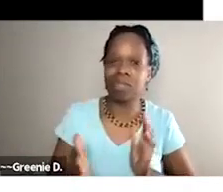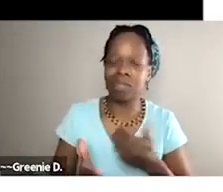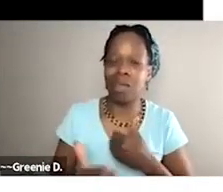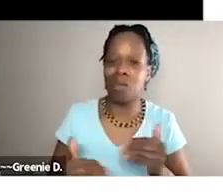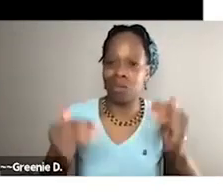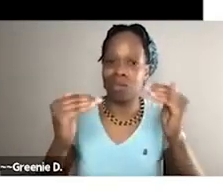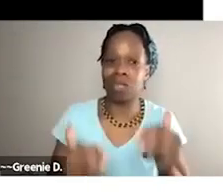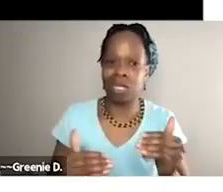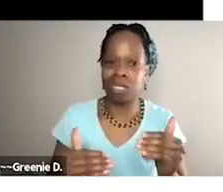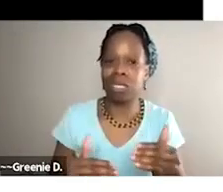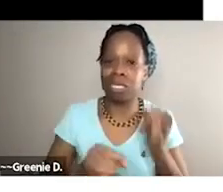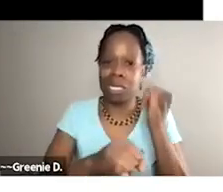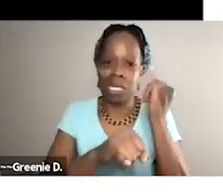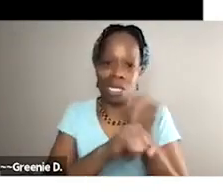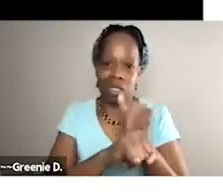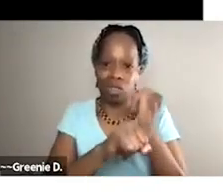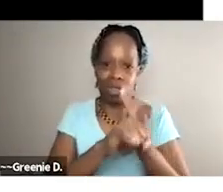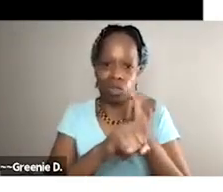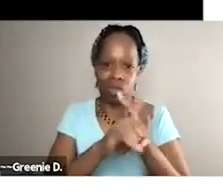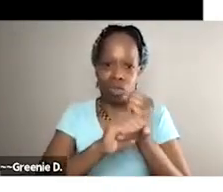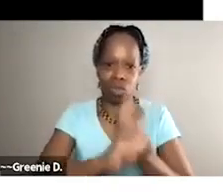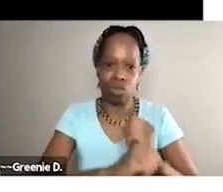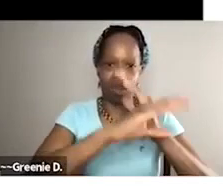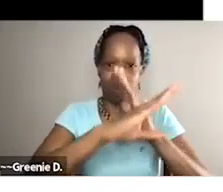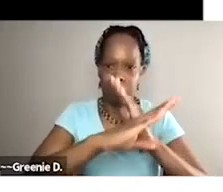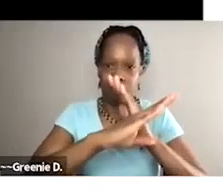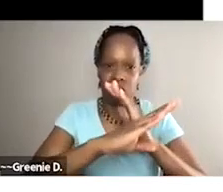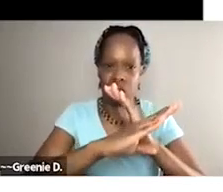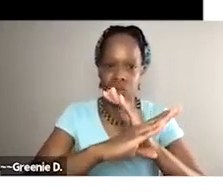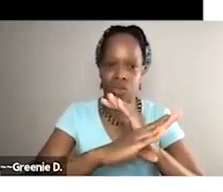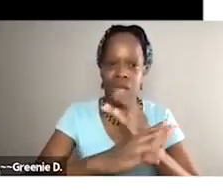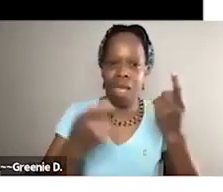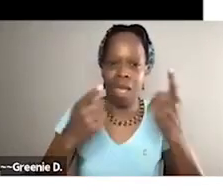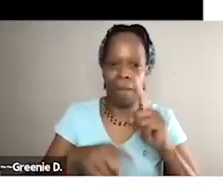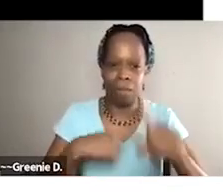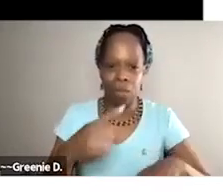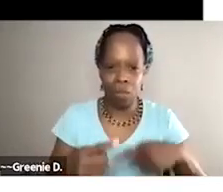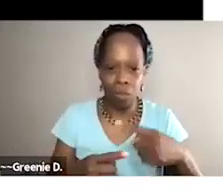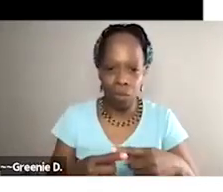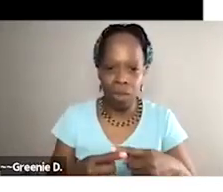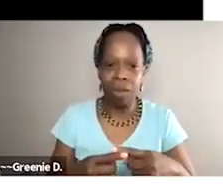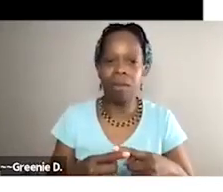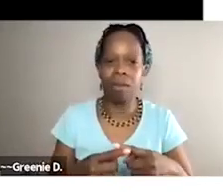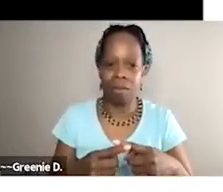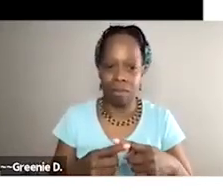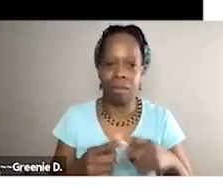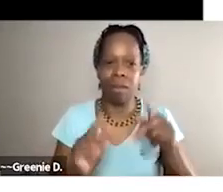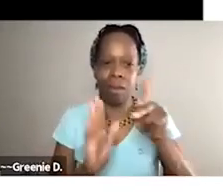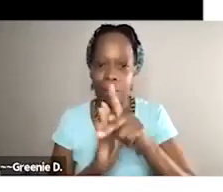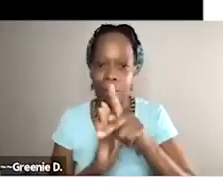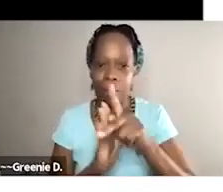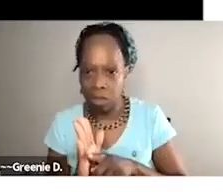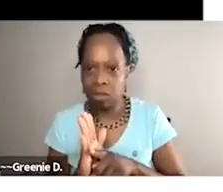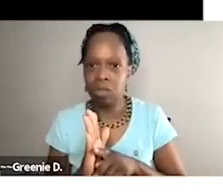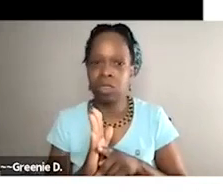barriers. And these are present when a policy or a procedure or a rule is established